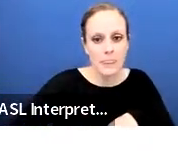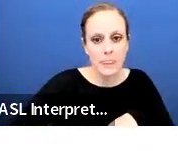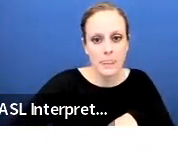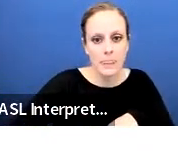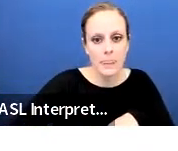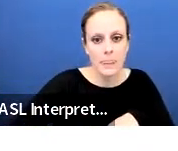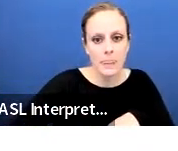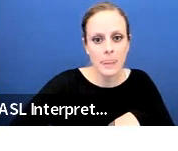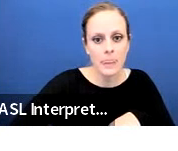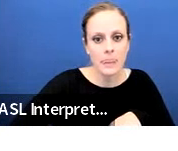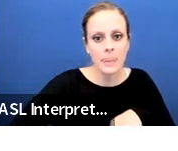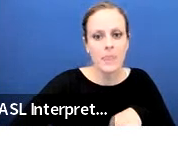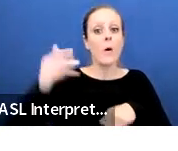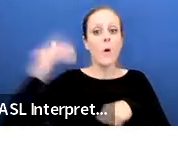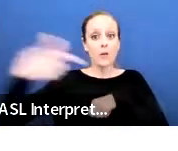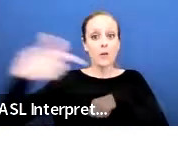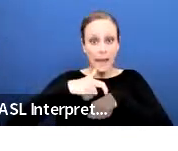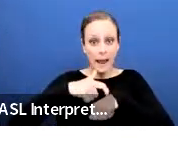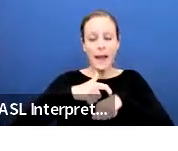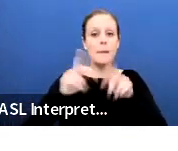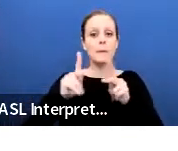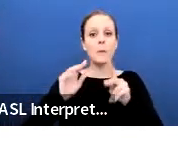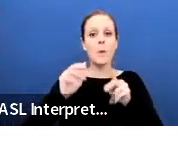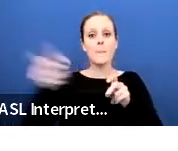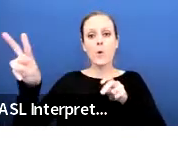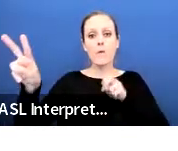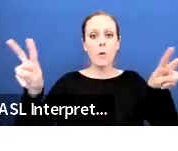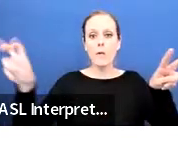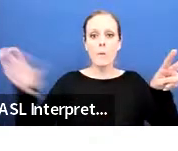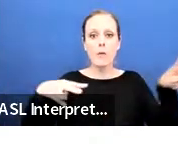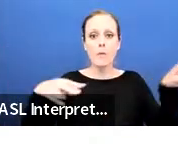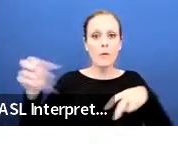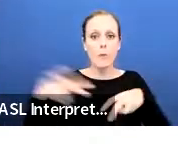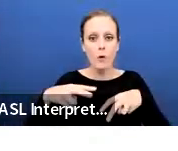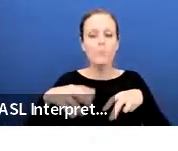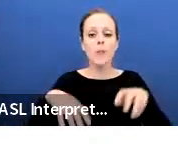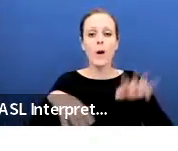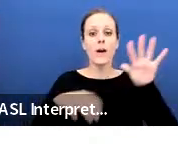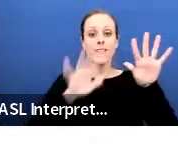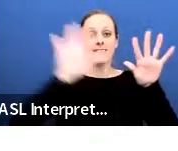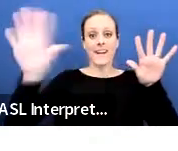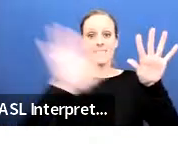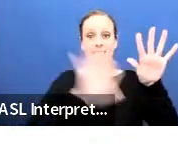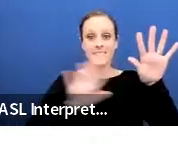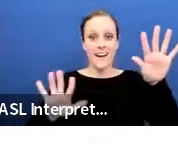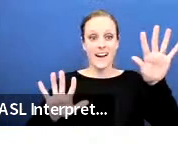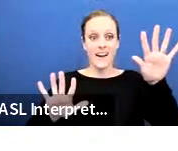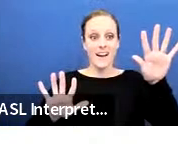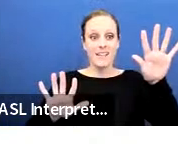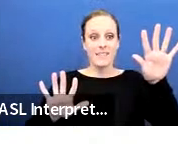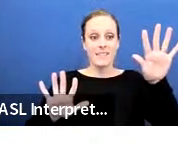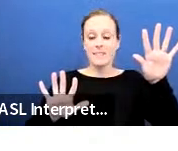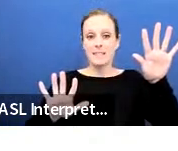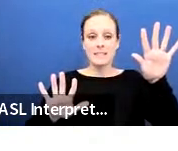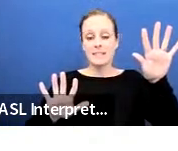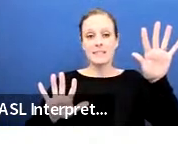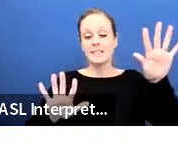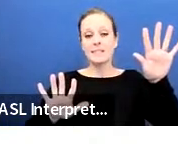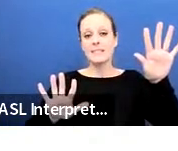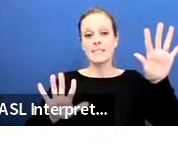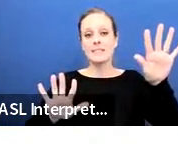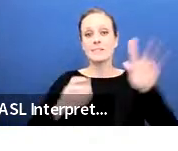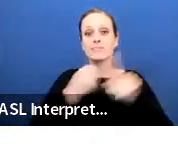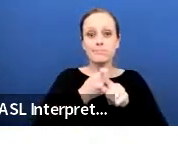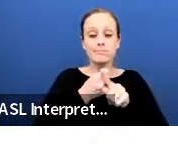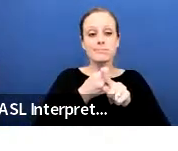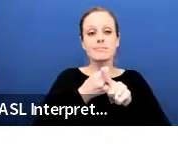uneven. Well, that means that the people in the district with 8 are going to be represented the